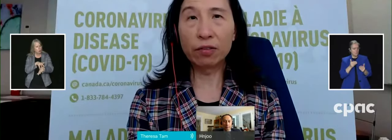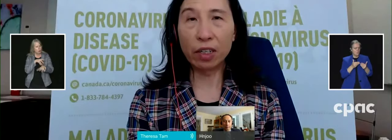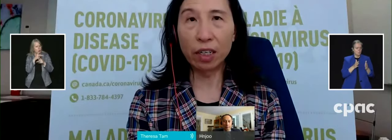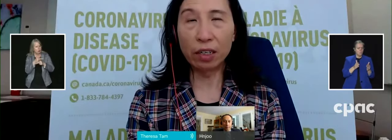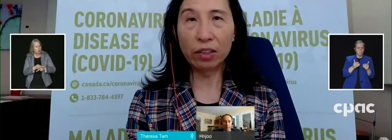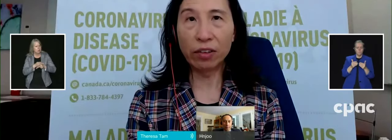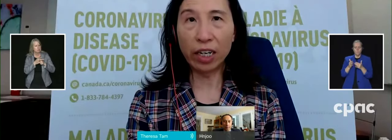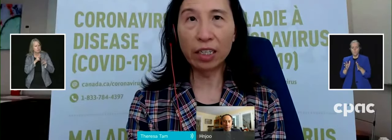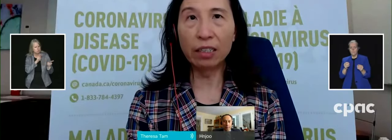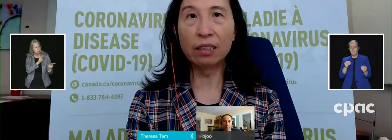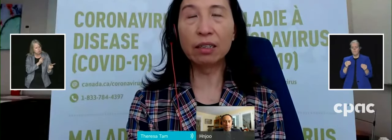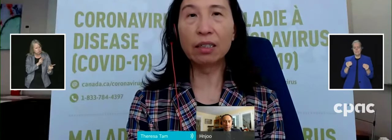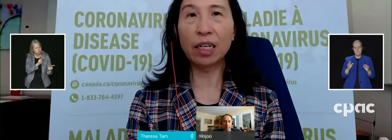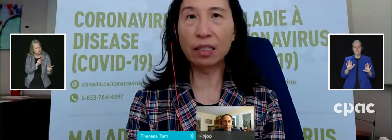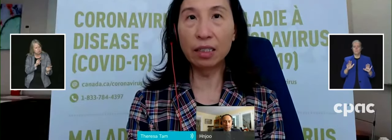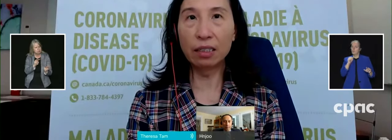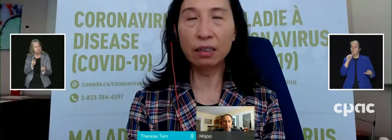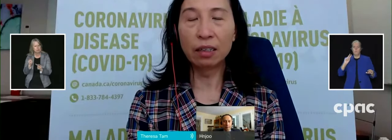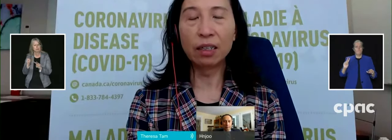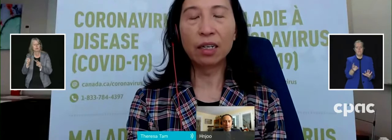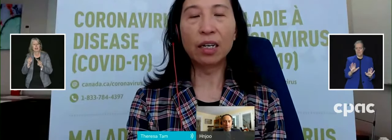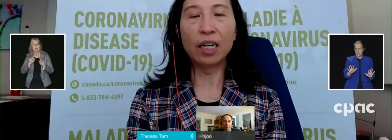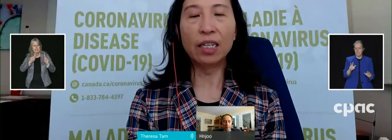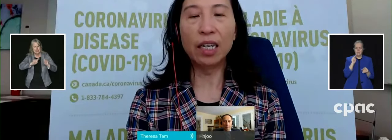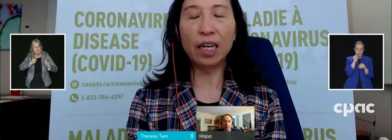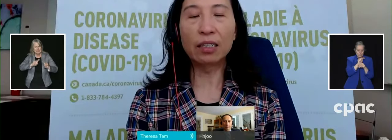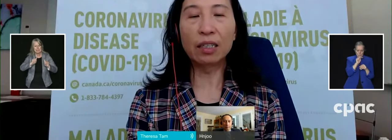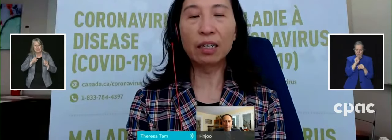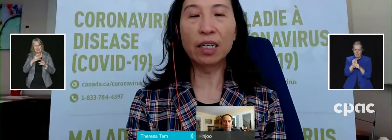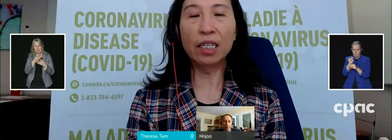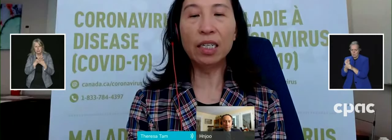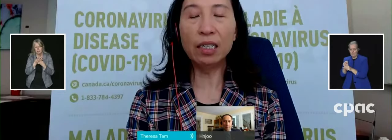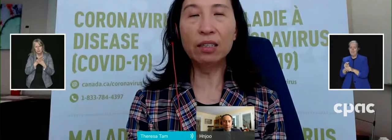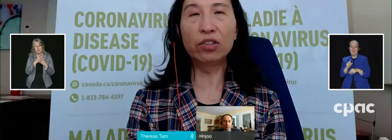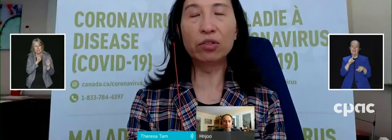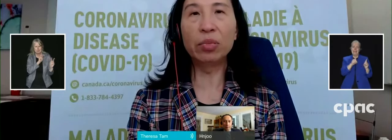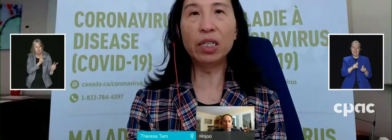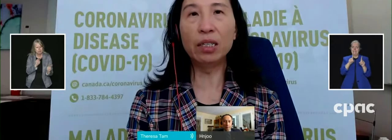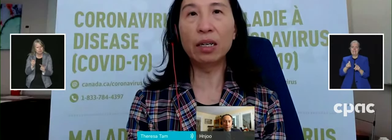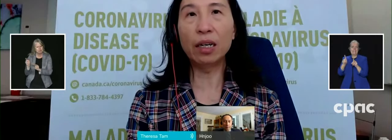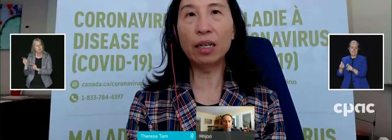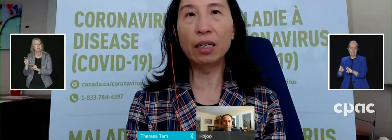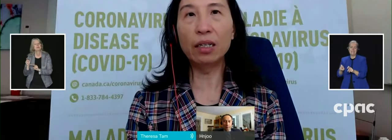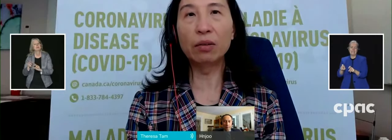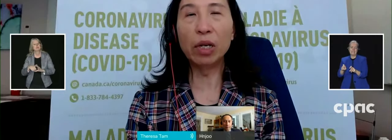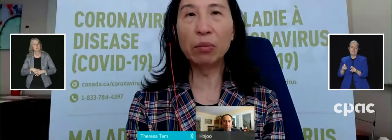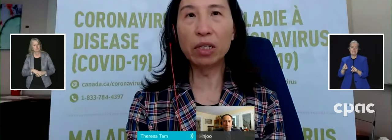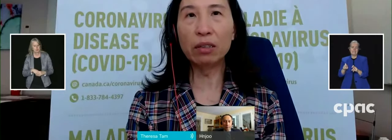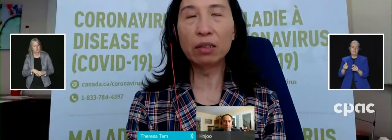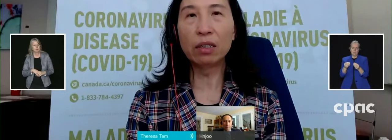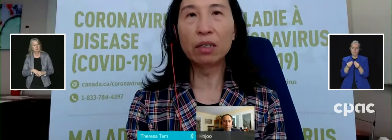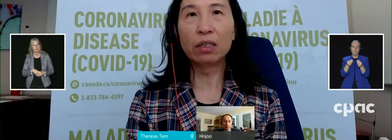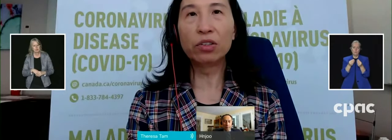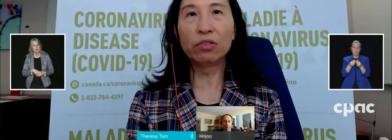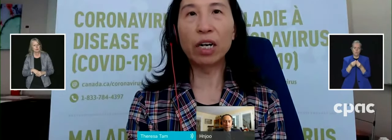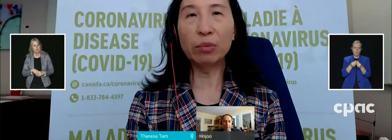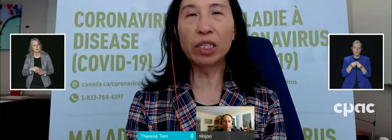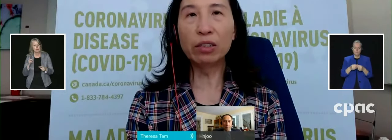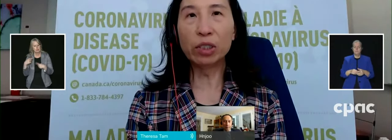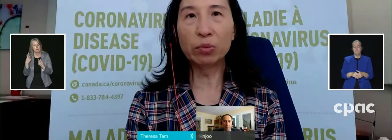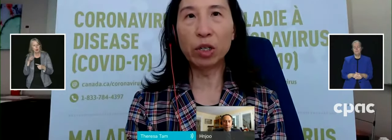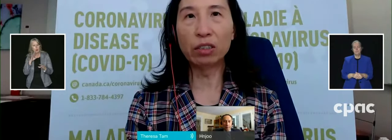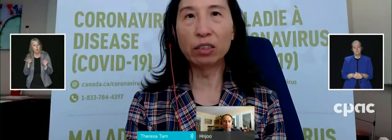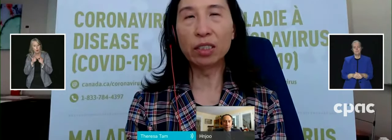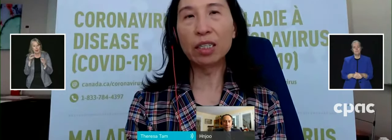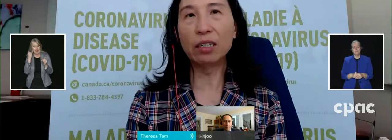of surveillance, testing, and that there needs to be a commitment to